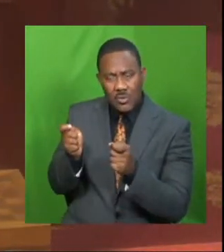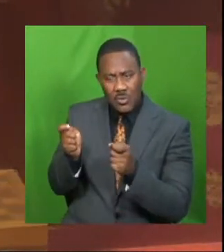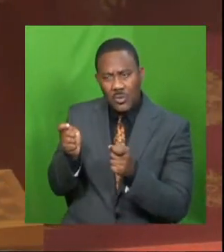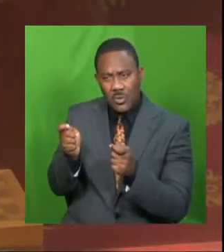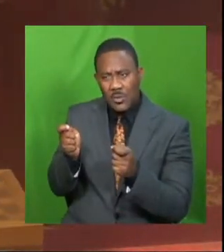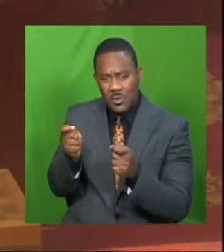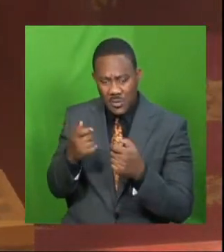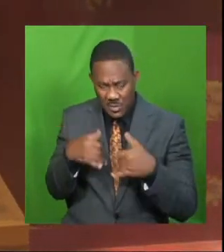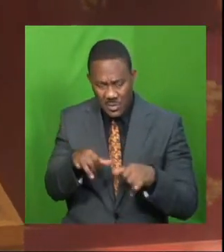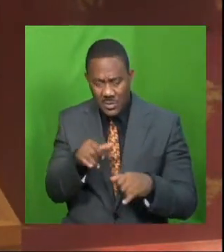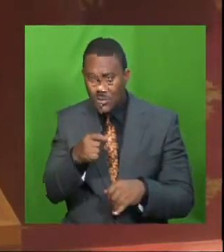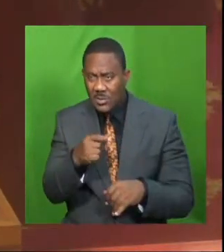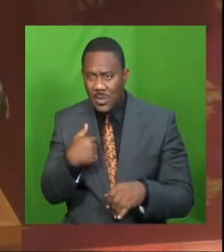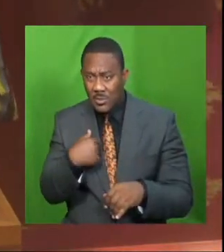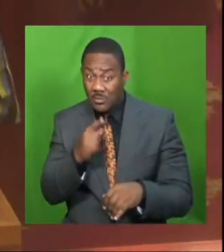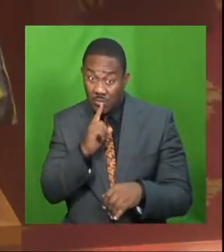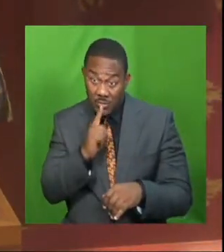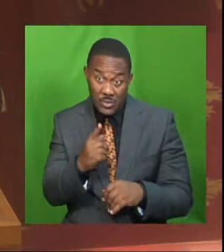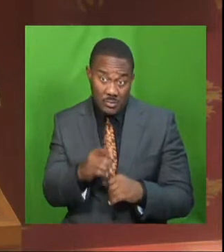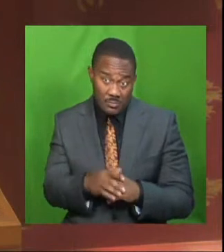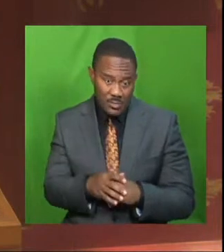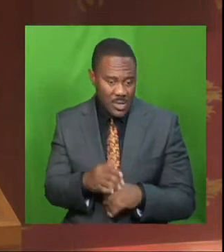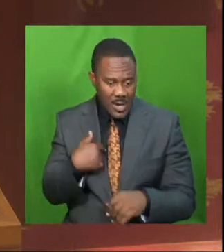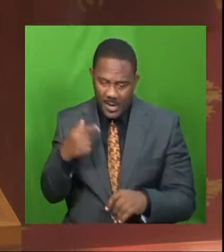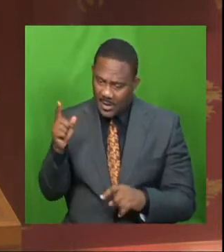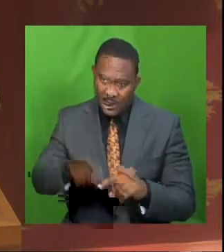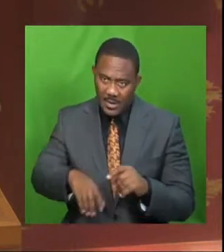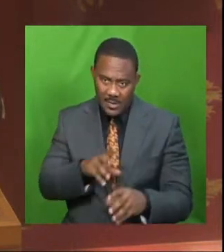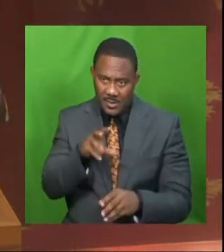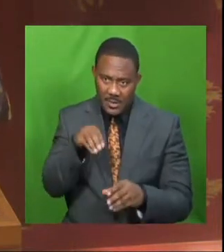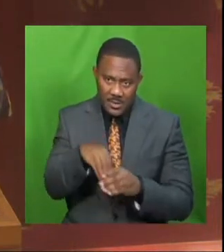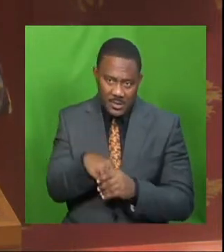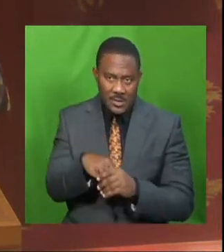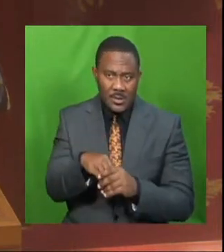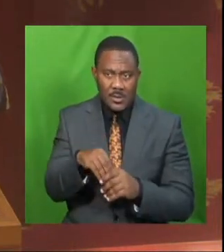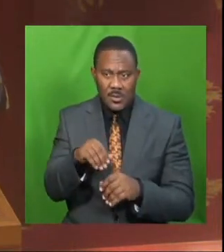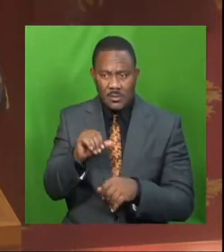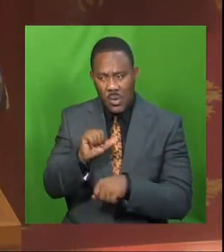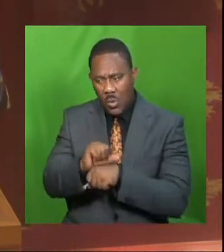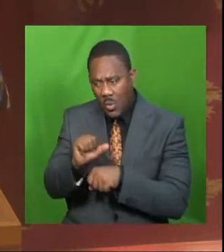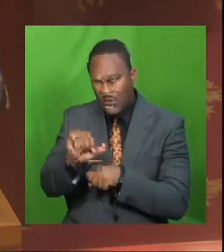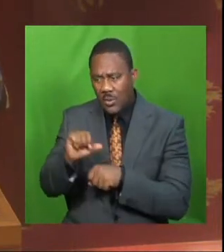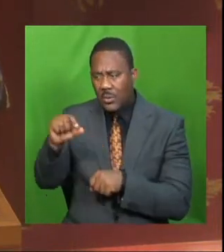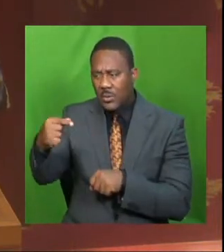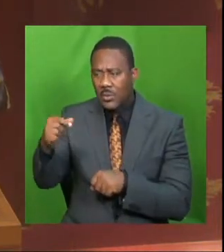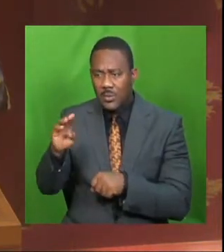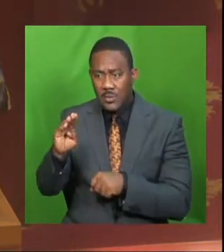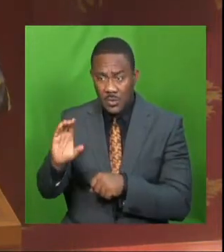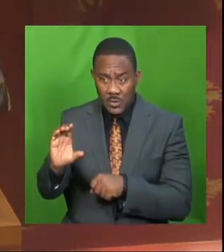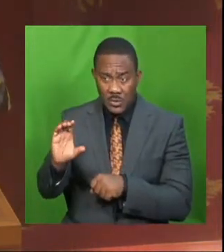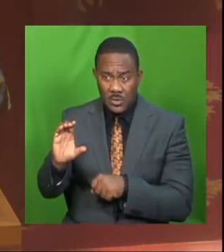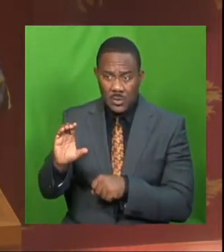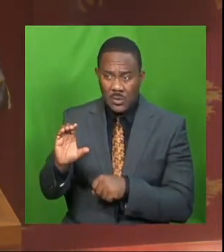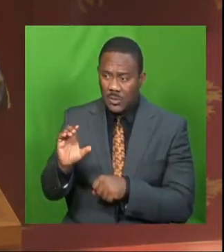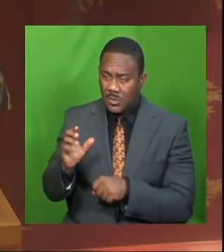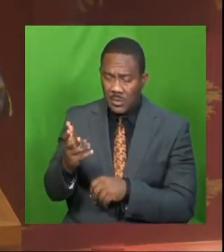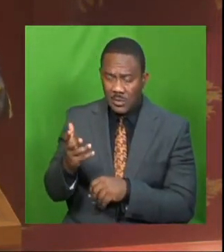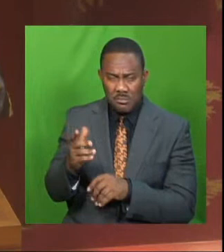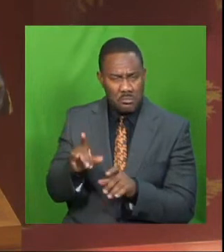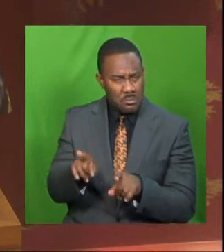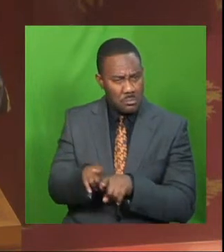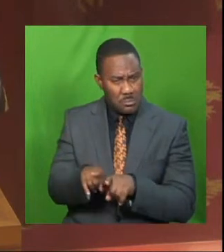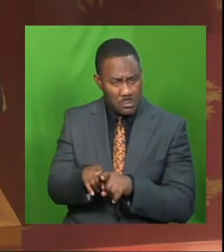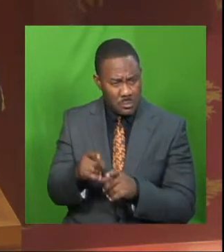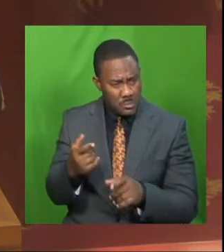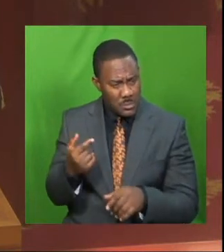estops me as Minister for Information from being involved in the operational activities of GBC, such as is the subject matter of this